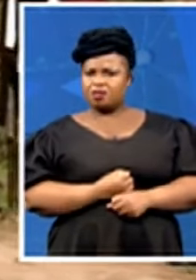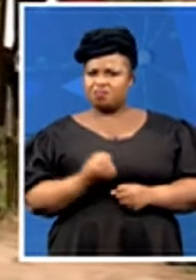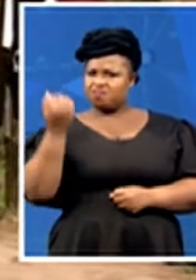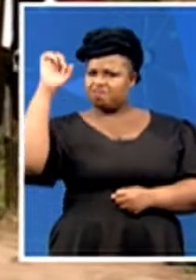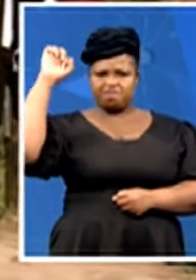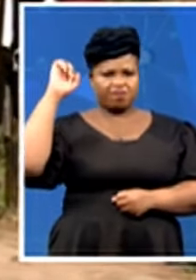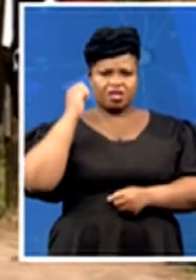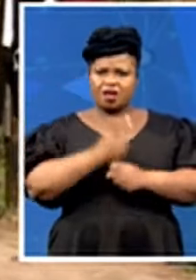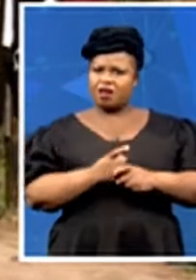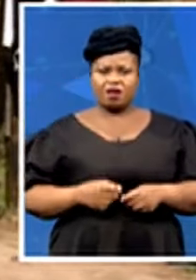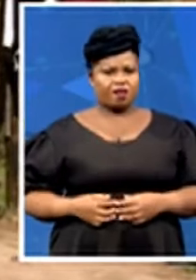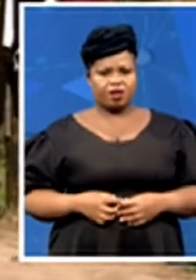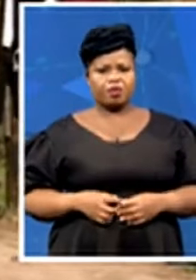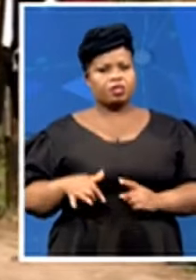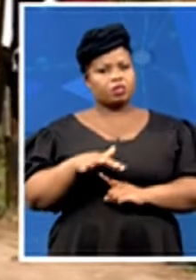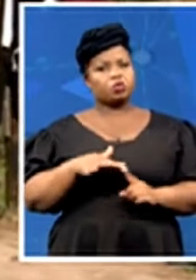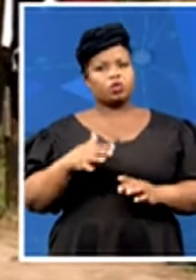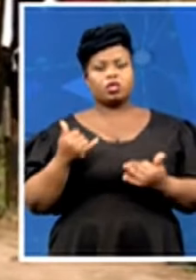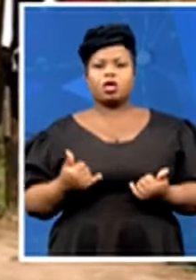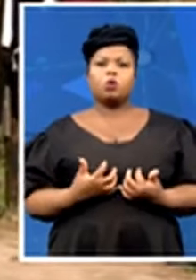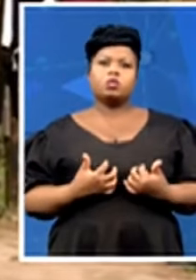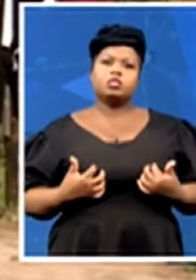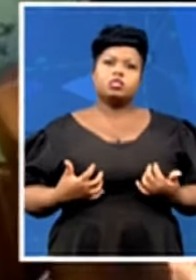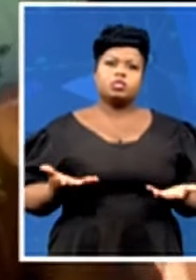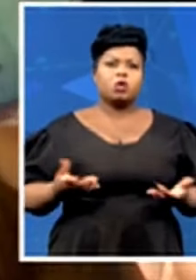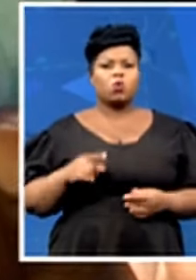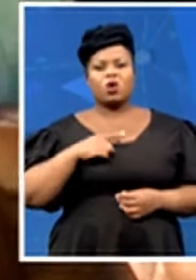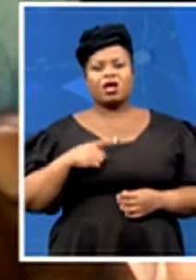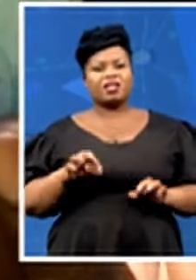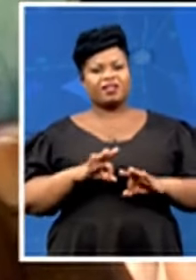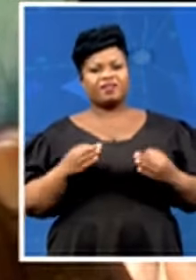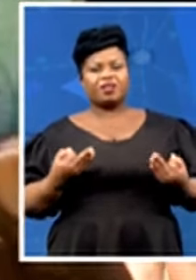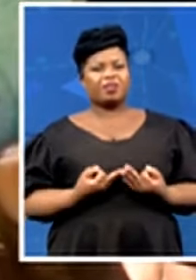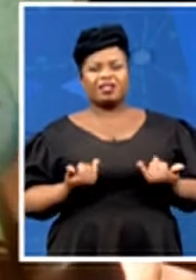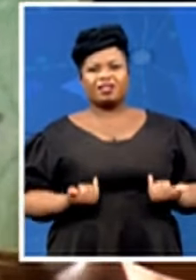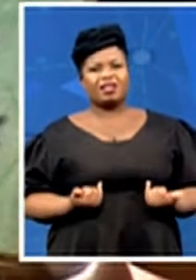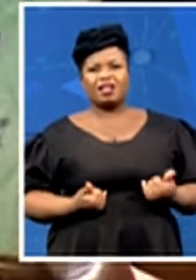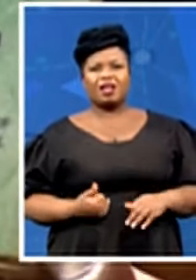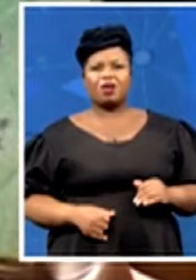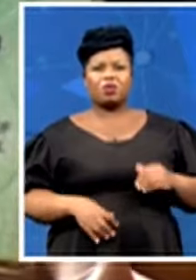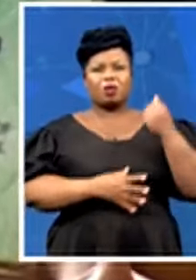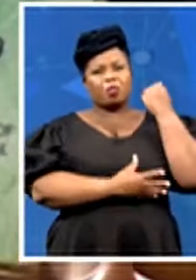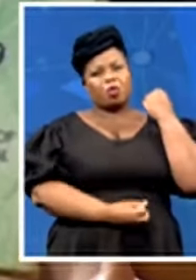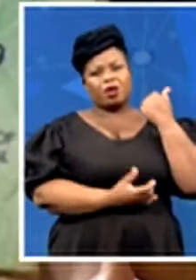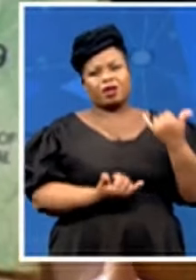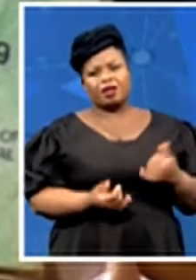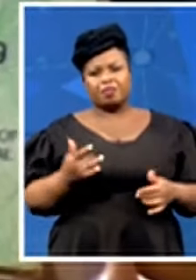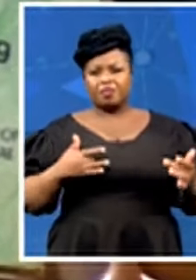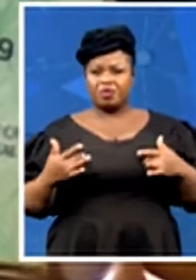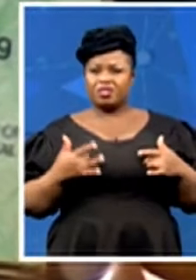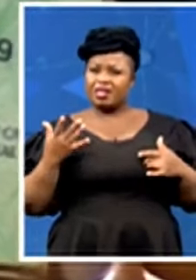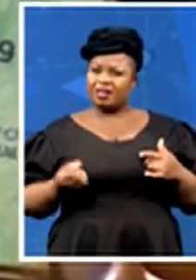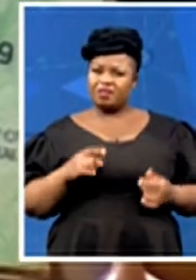has left her desperate. With the family living below the breadline, she is also concerned that her ID number is